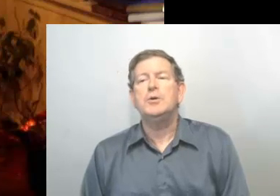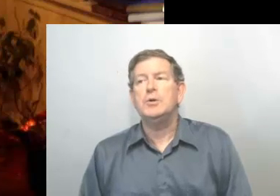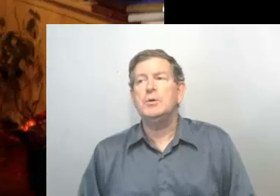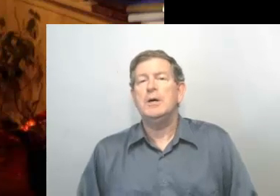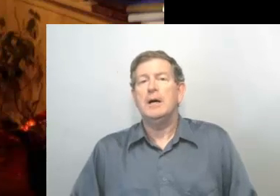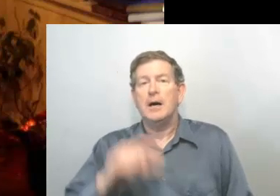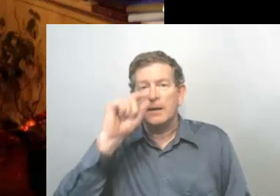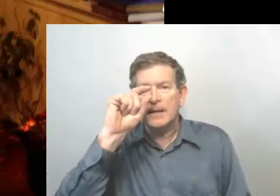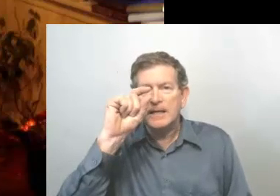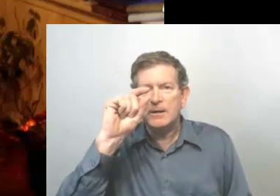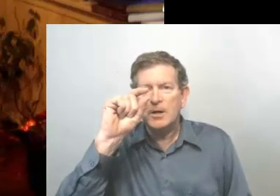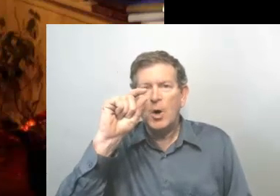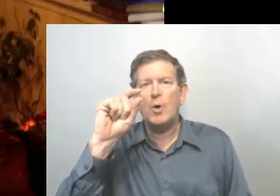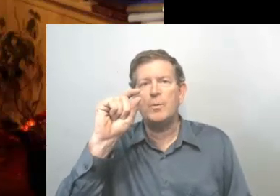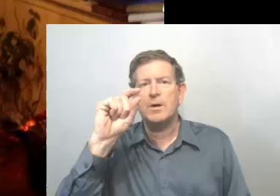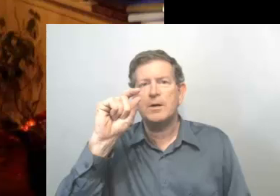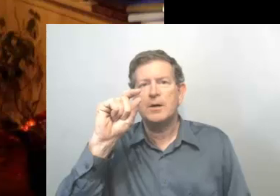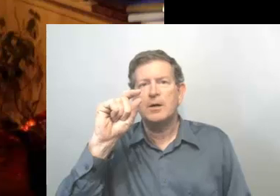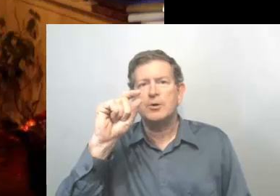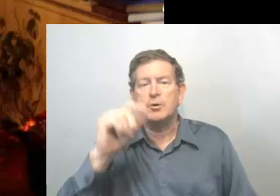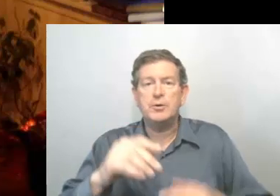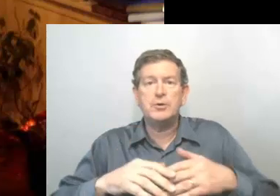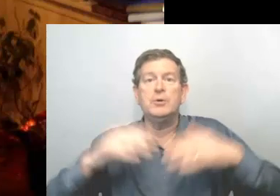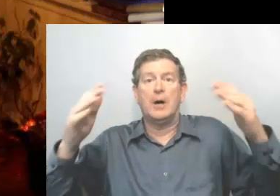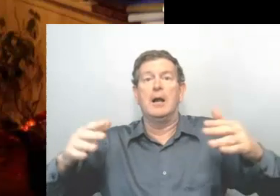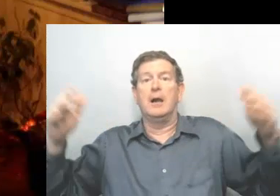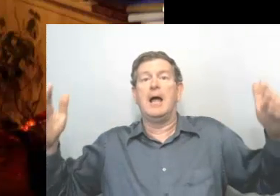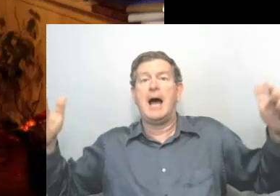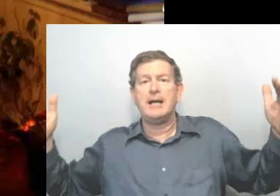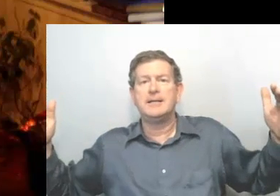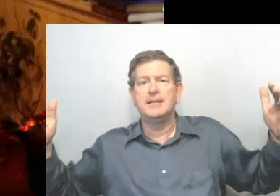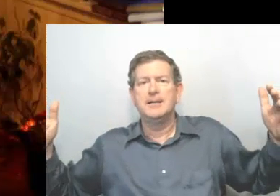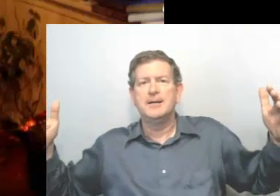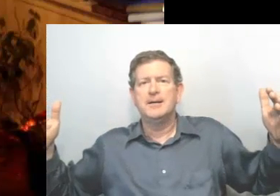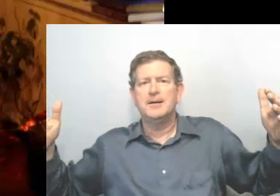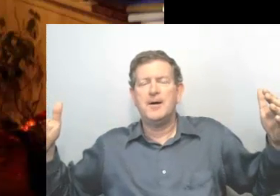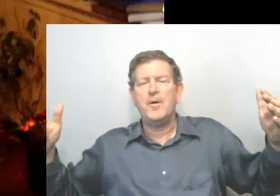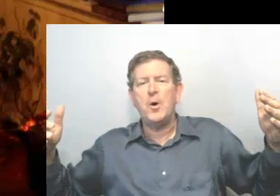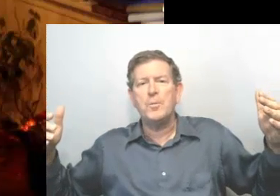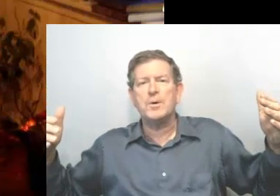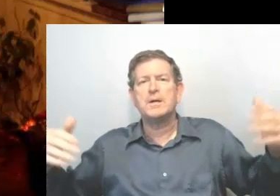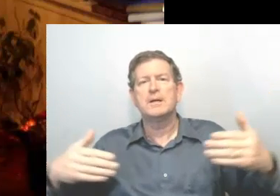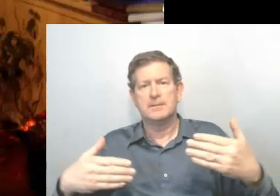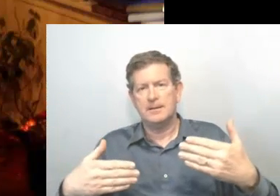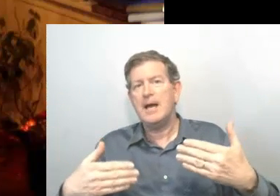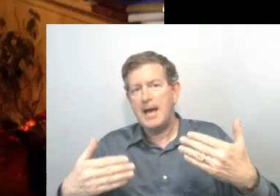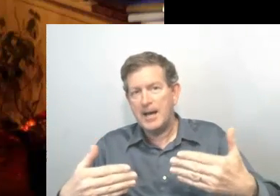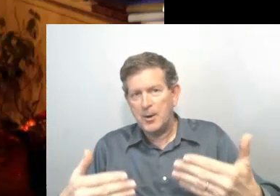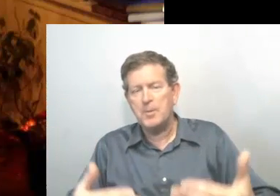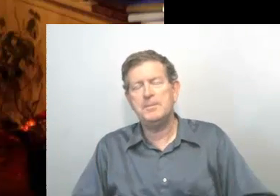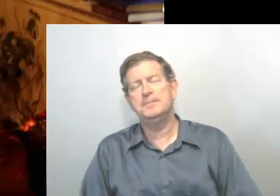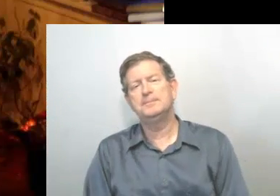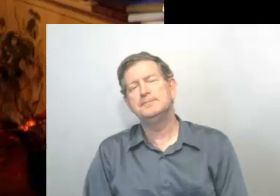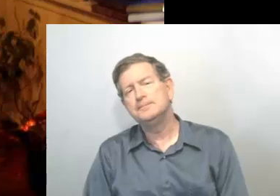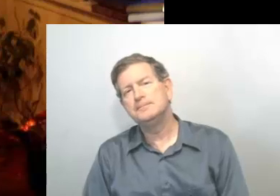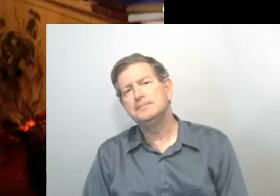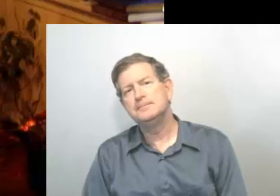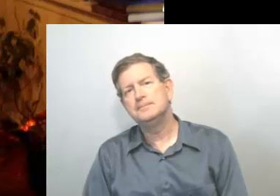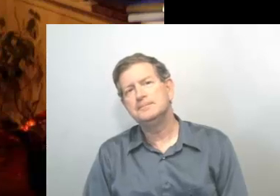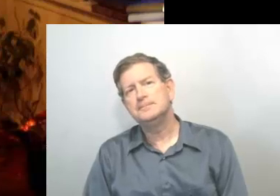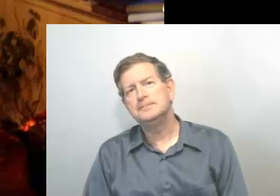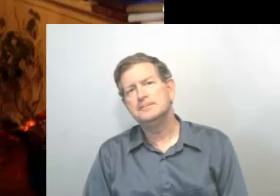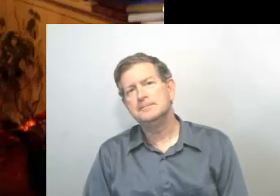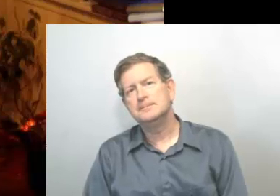Do you do a little homework? Do you do a lot of homework at home?